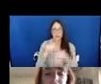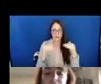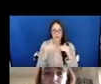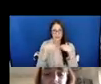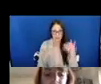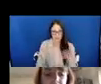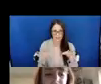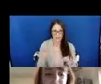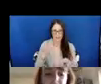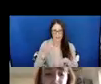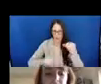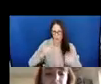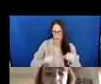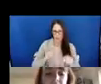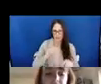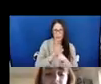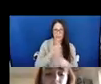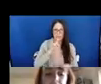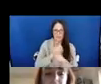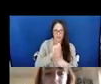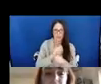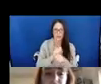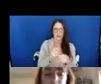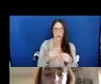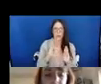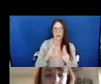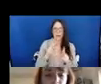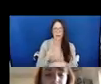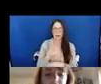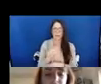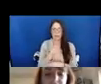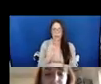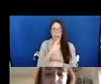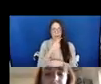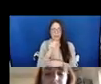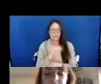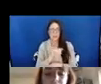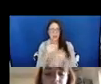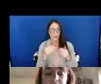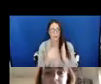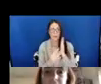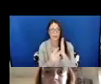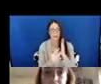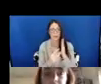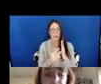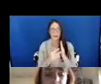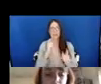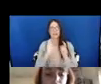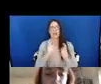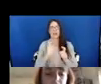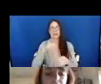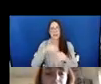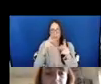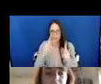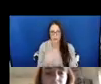as a form of feminist care, given the ways this technology delegates the in-person, hands-on